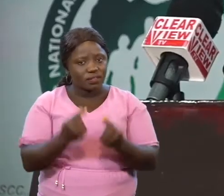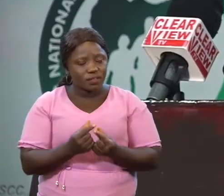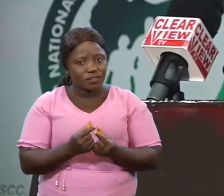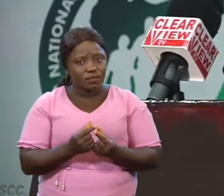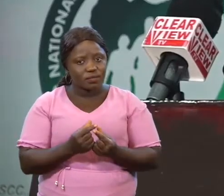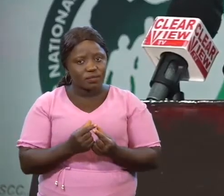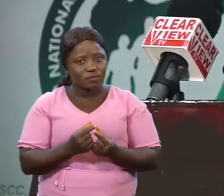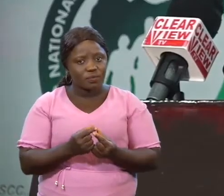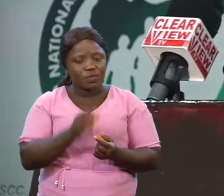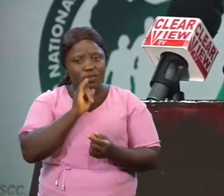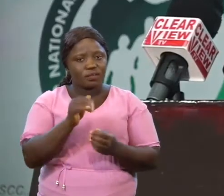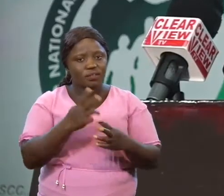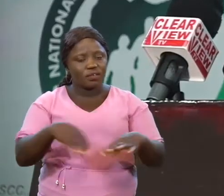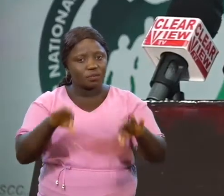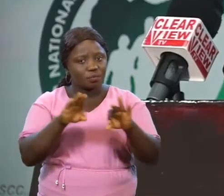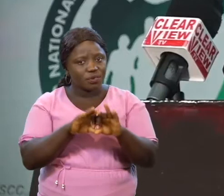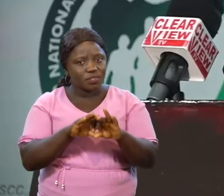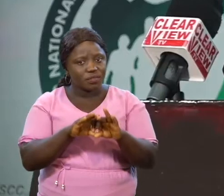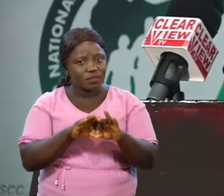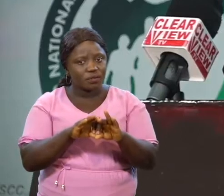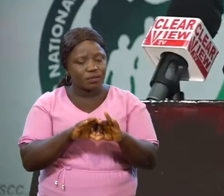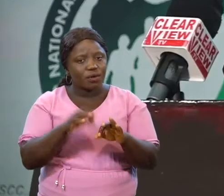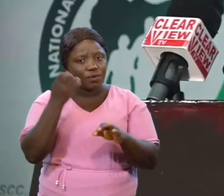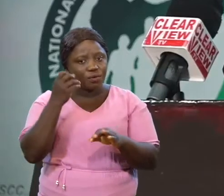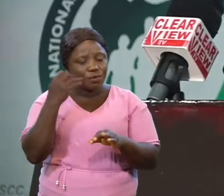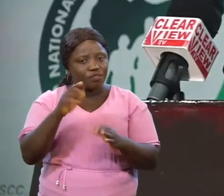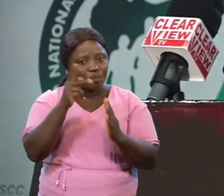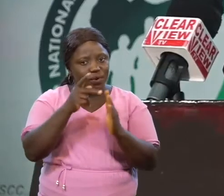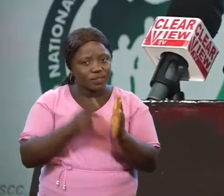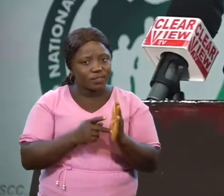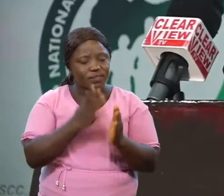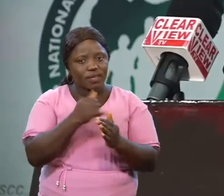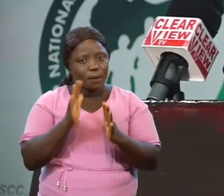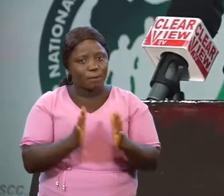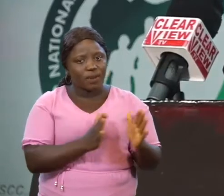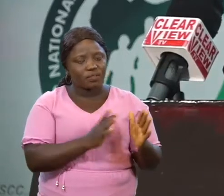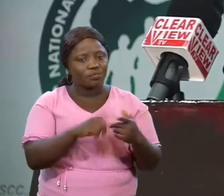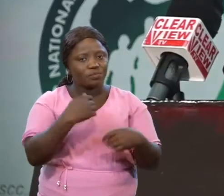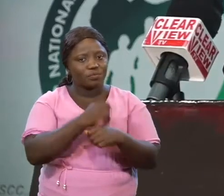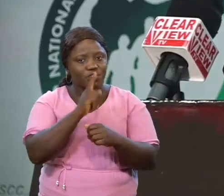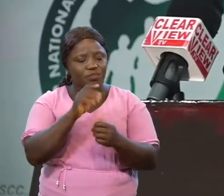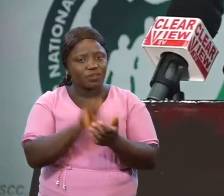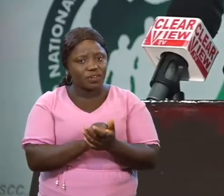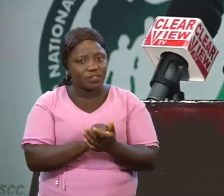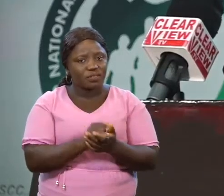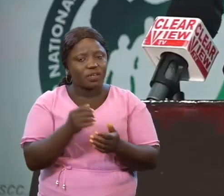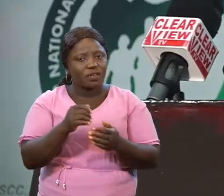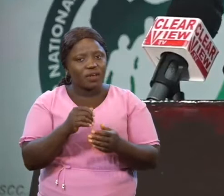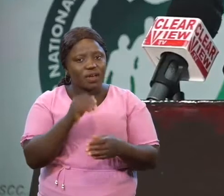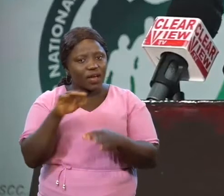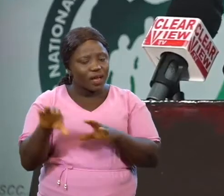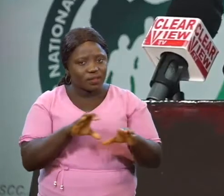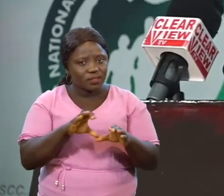and the academia, is essential to the implementation of policies and plans to ensure that they can